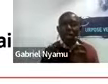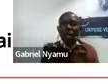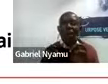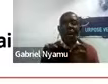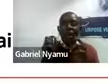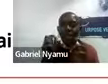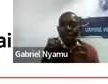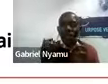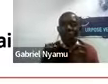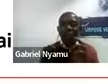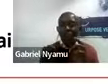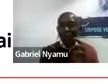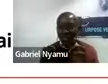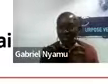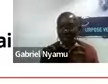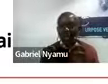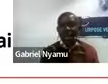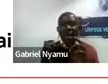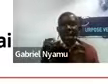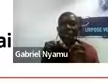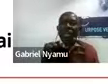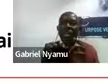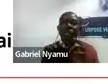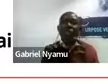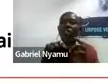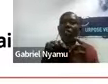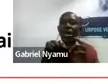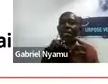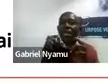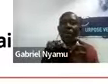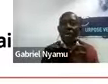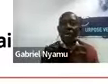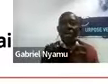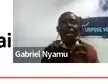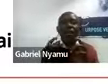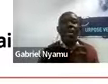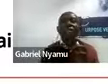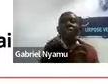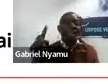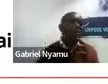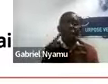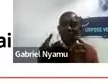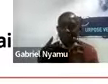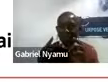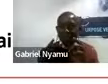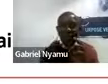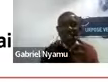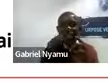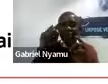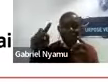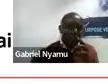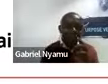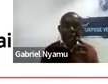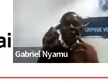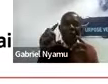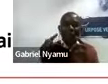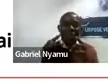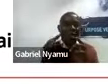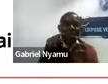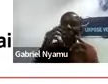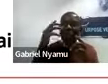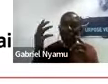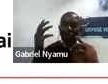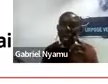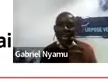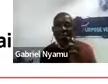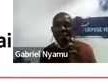have shaped life around these 4 components. I won't tell you that you can't start with any. Personally, I've started with most of them. In fact, I think I've gone through all of them.